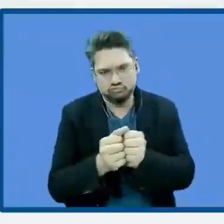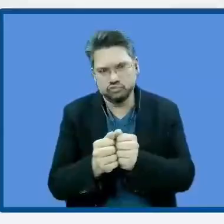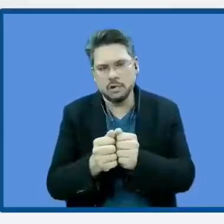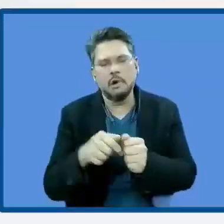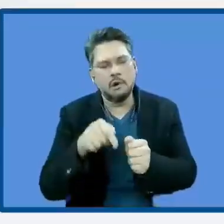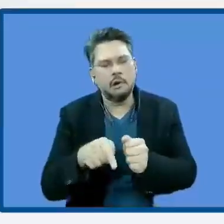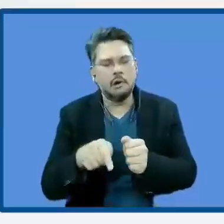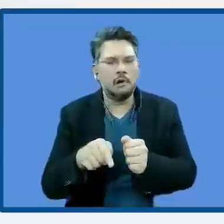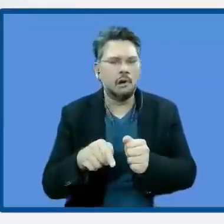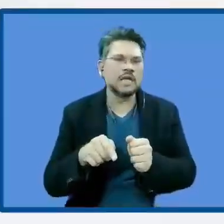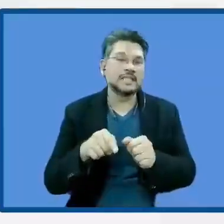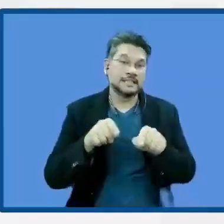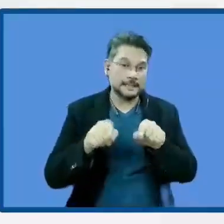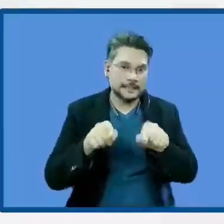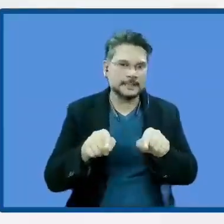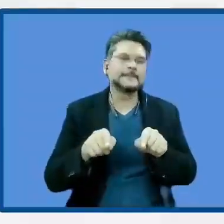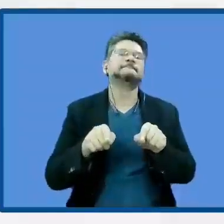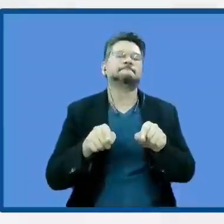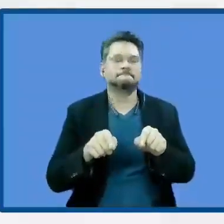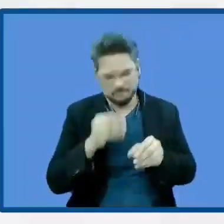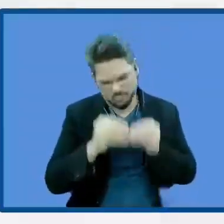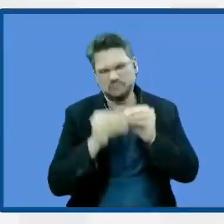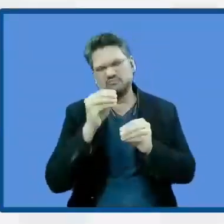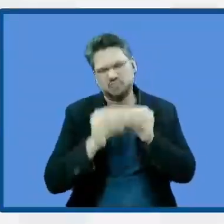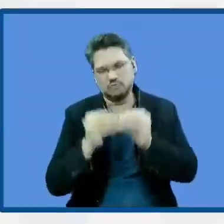are the bottlenecks that